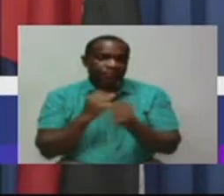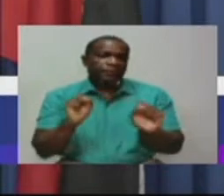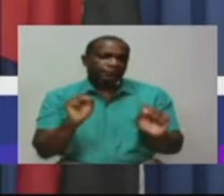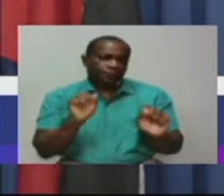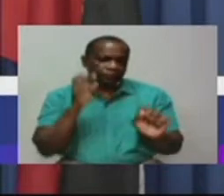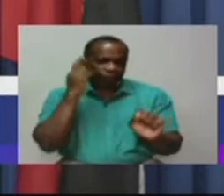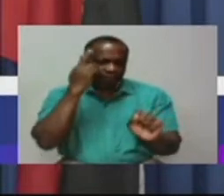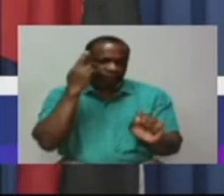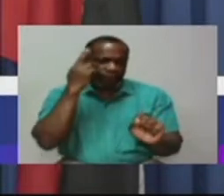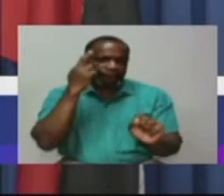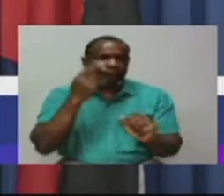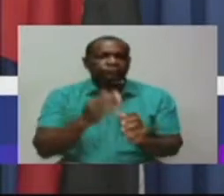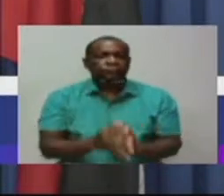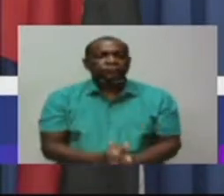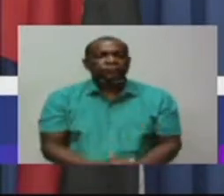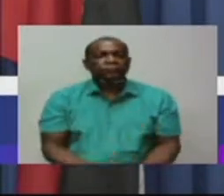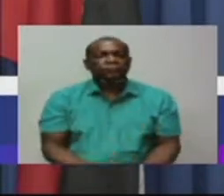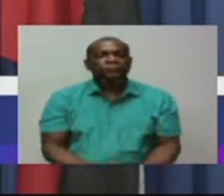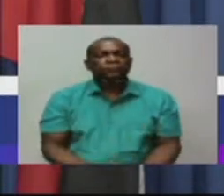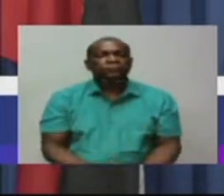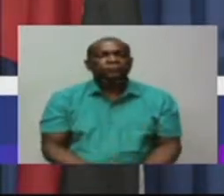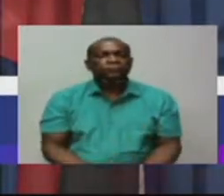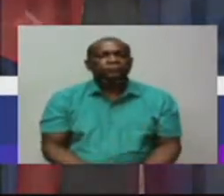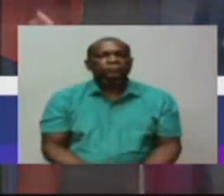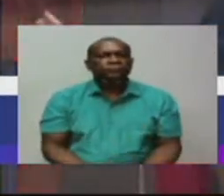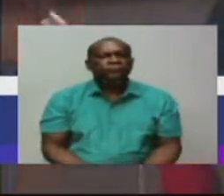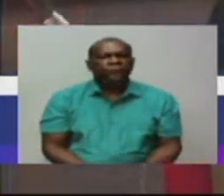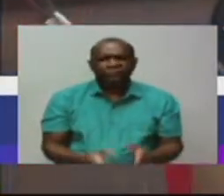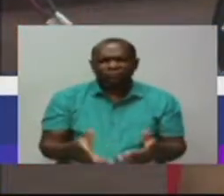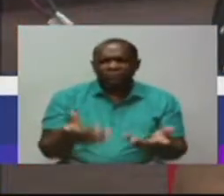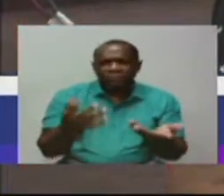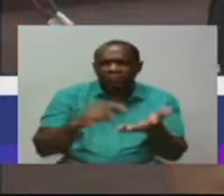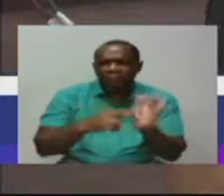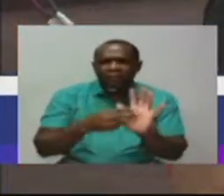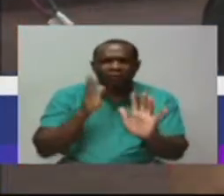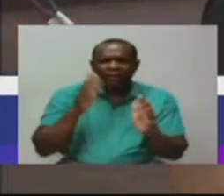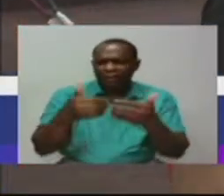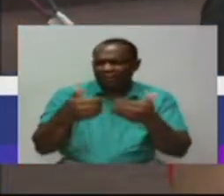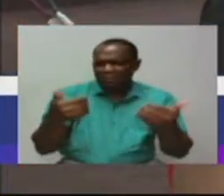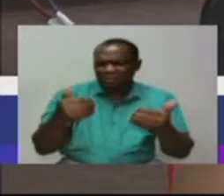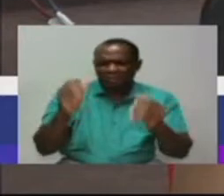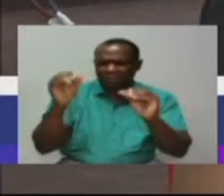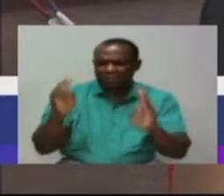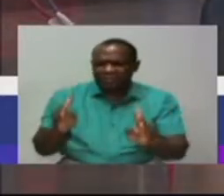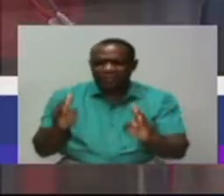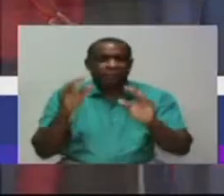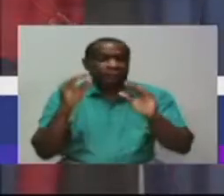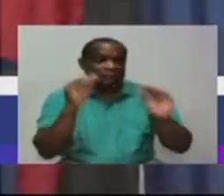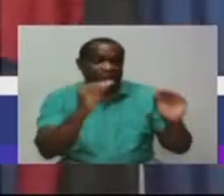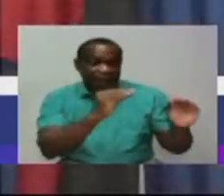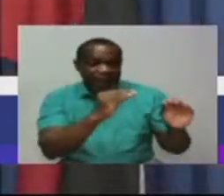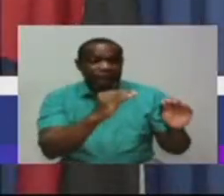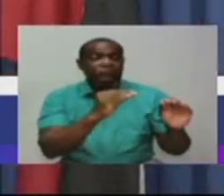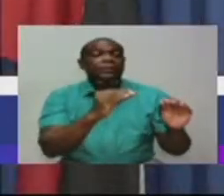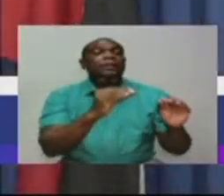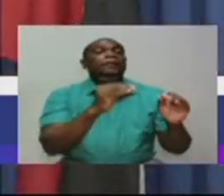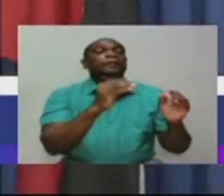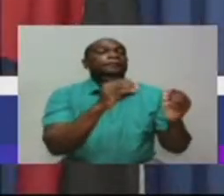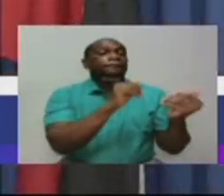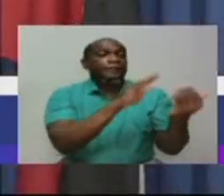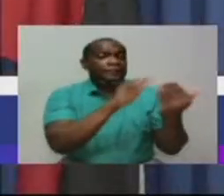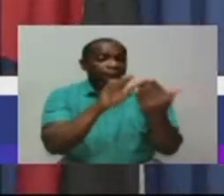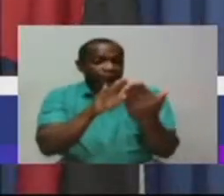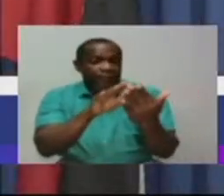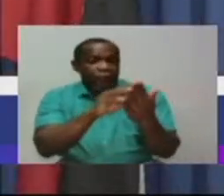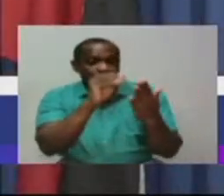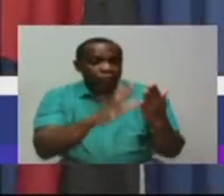Would there be separate teachers to teach the virtual classes? That is for the Ministry of Education to work out, and that is